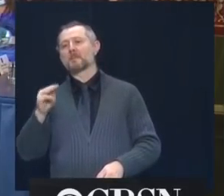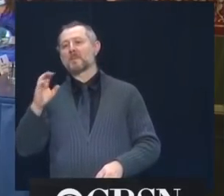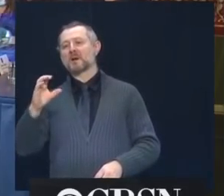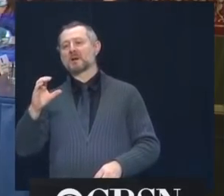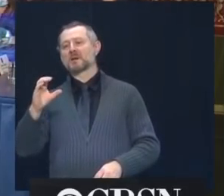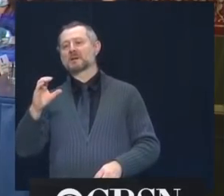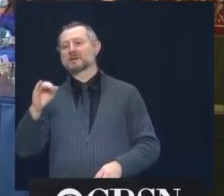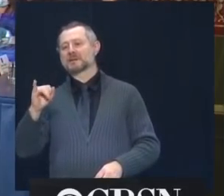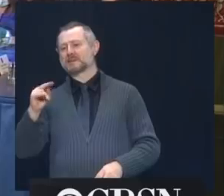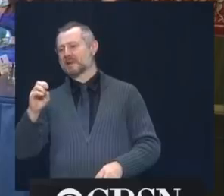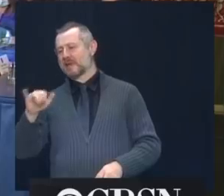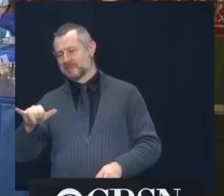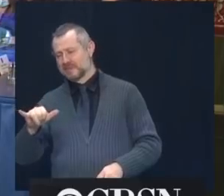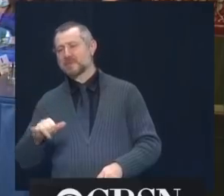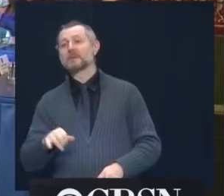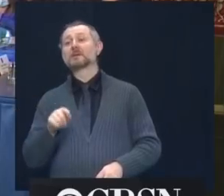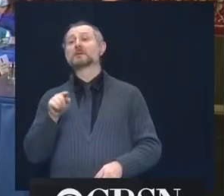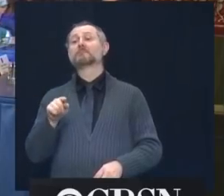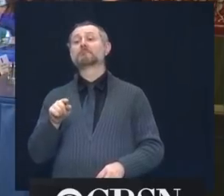open.